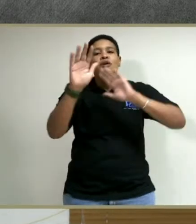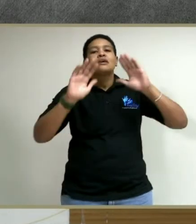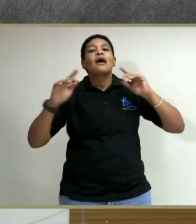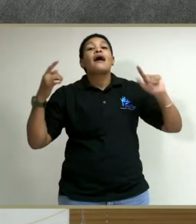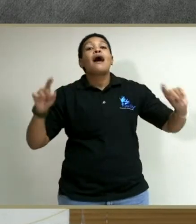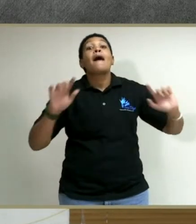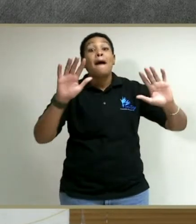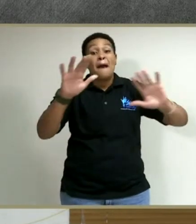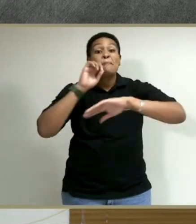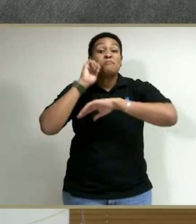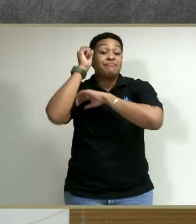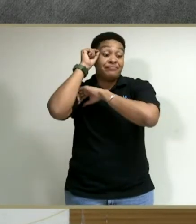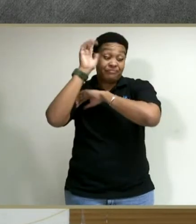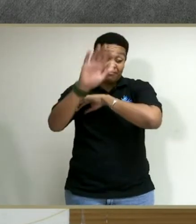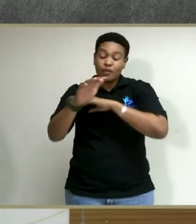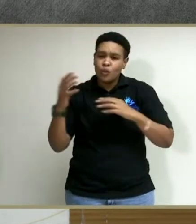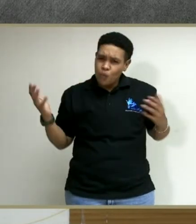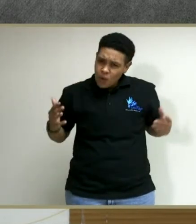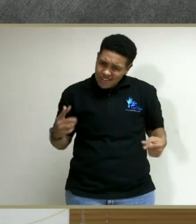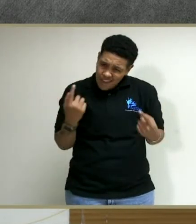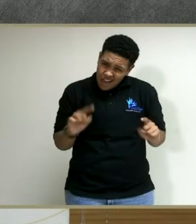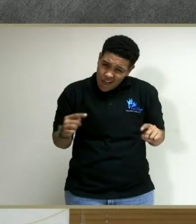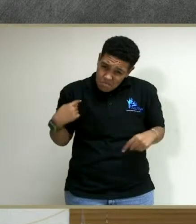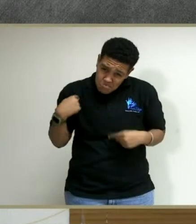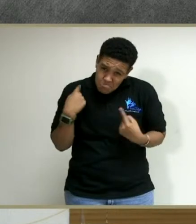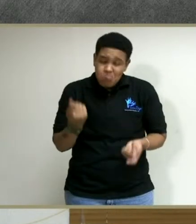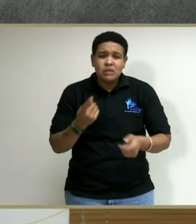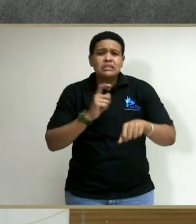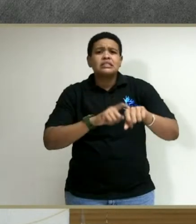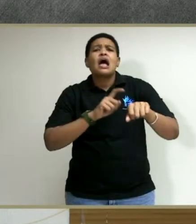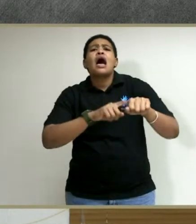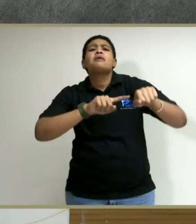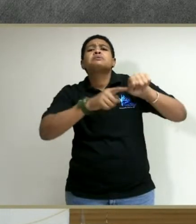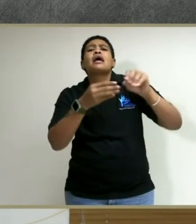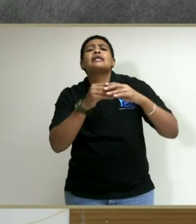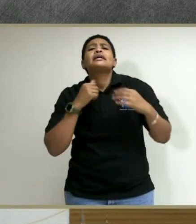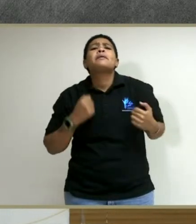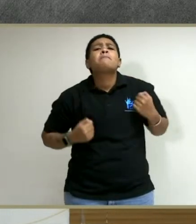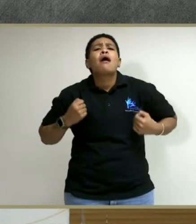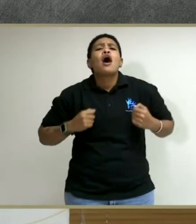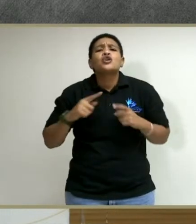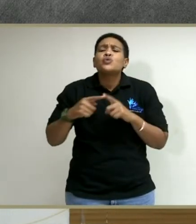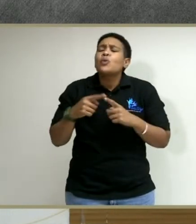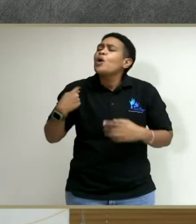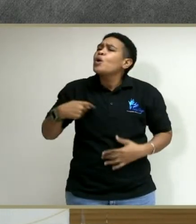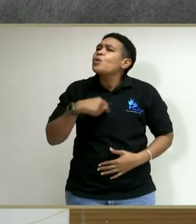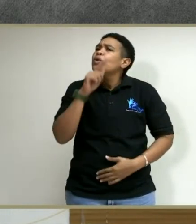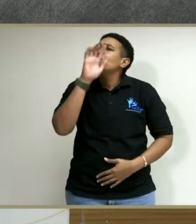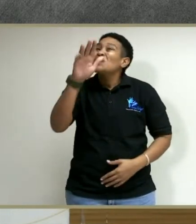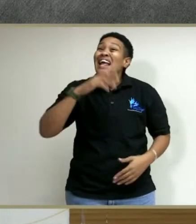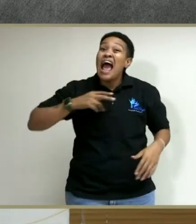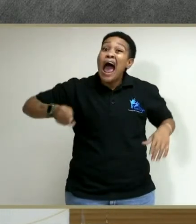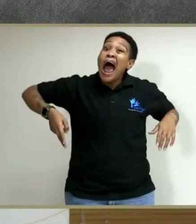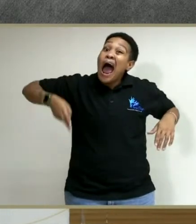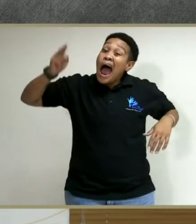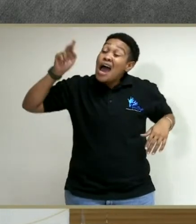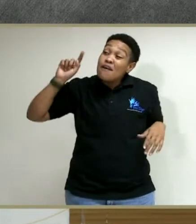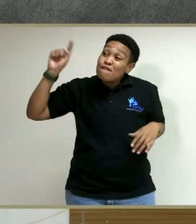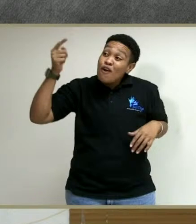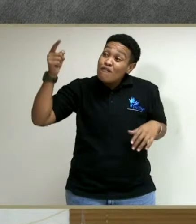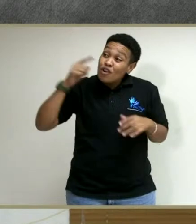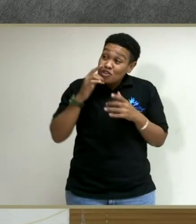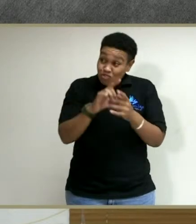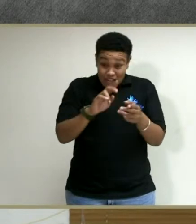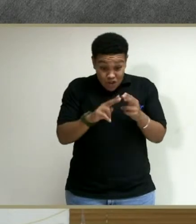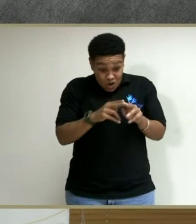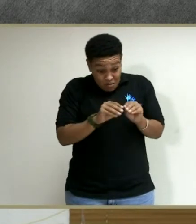And just what has been happening over time, in March, when we were at our highest point in terms of the number